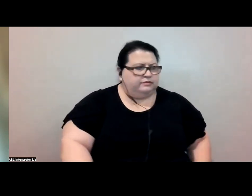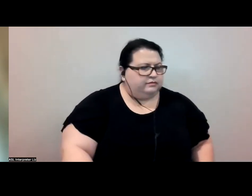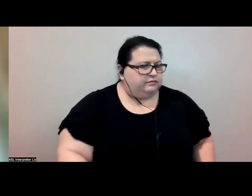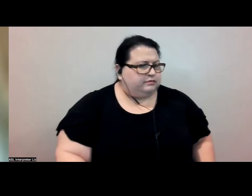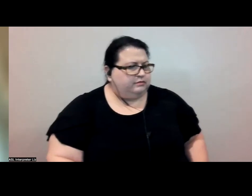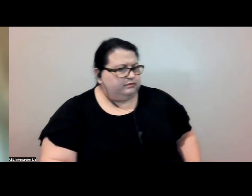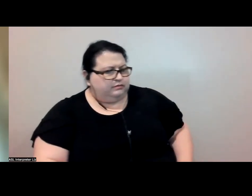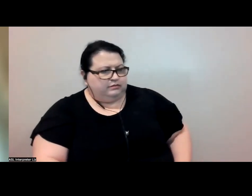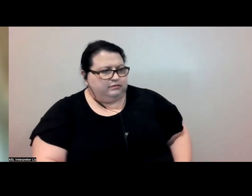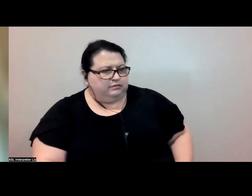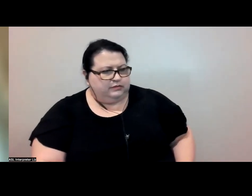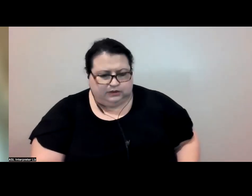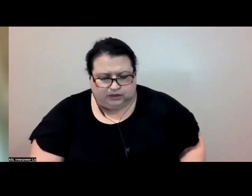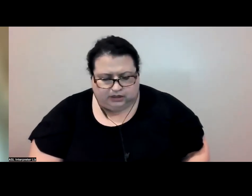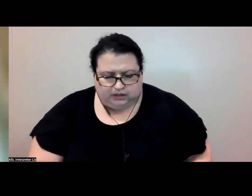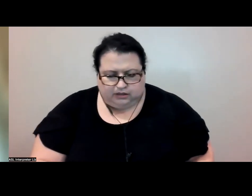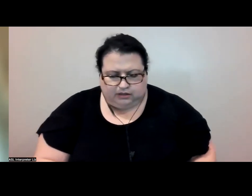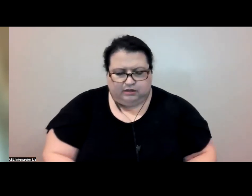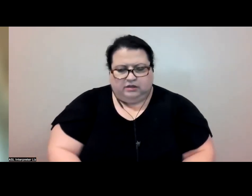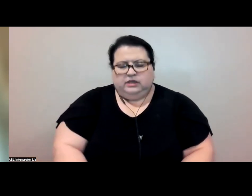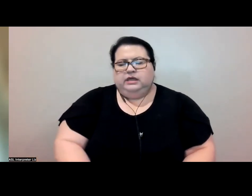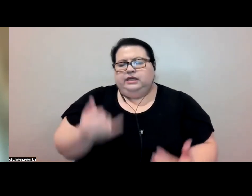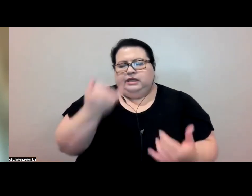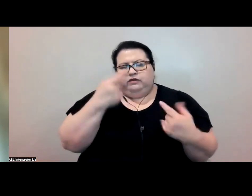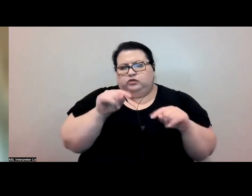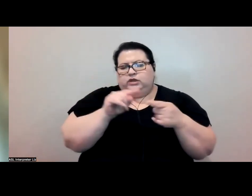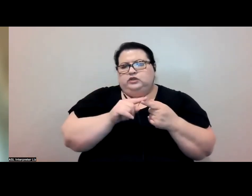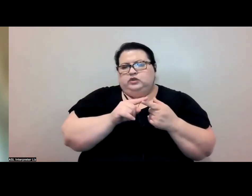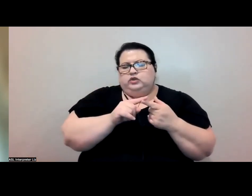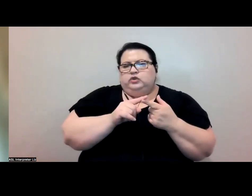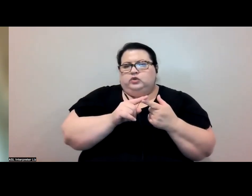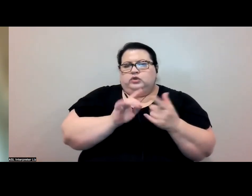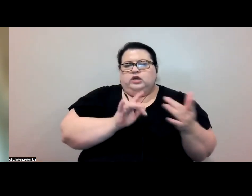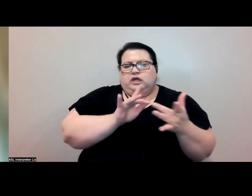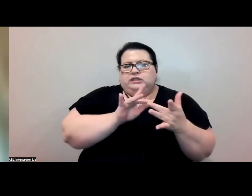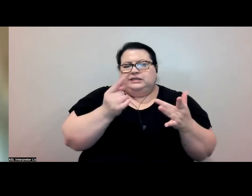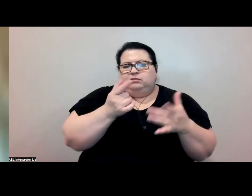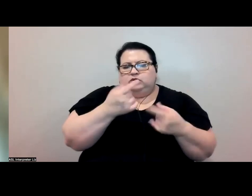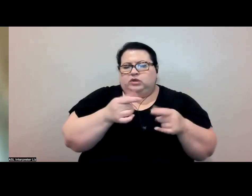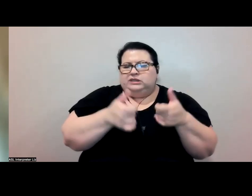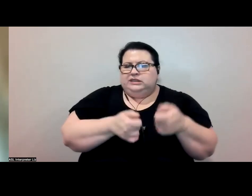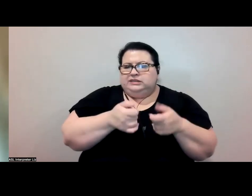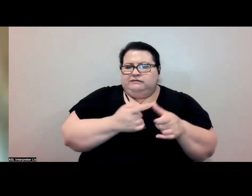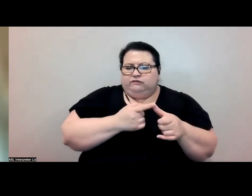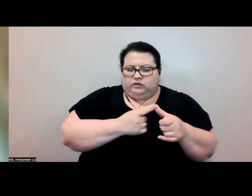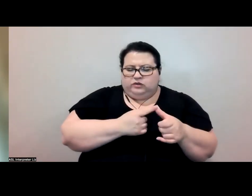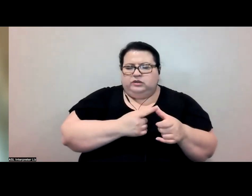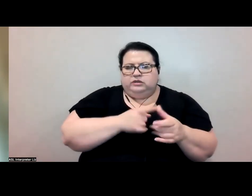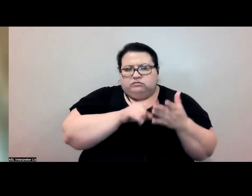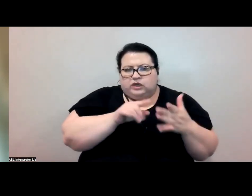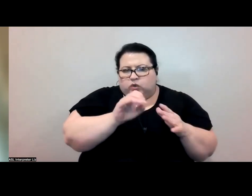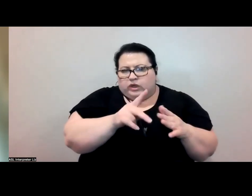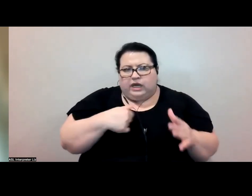for one, if you're going to try to reach someone, try texting first. Just find out, are you okay? I'm okay. It doesn't take that long